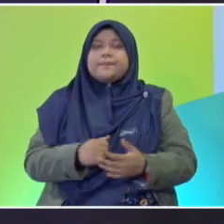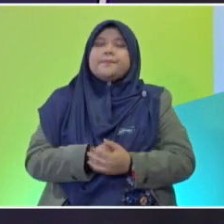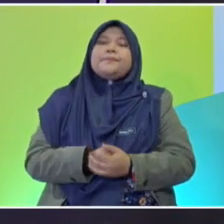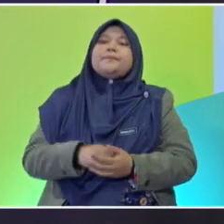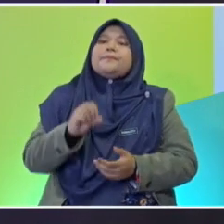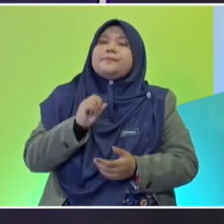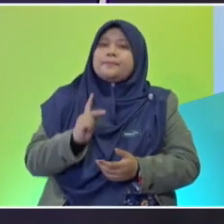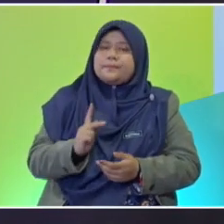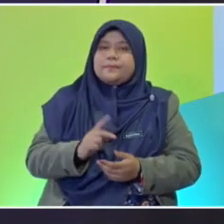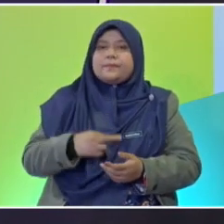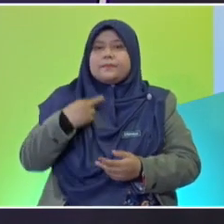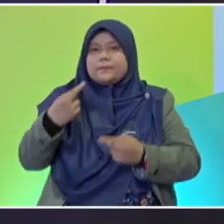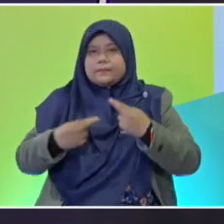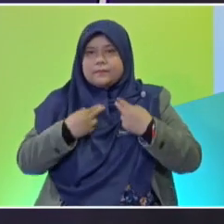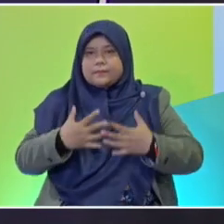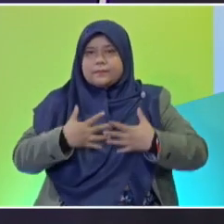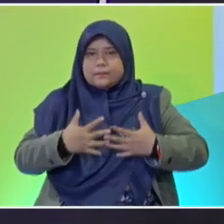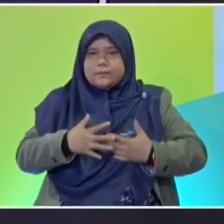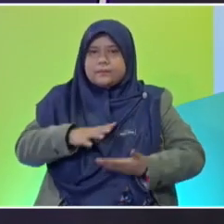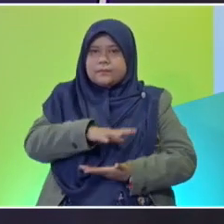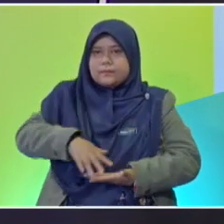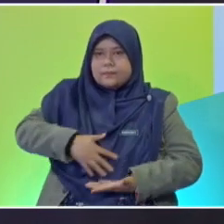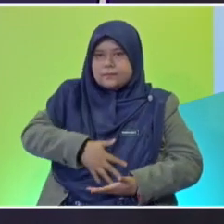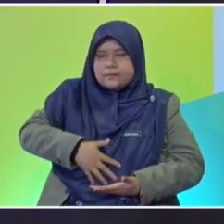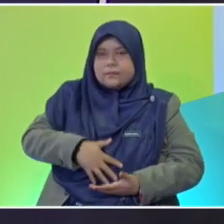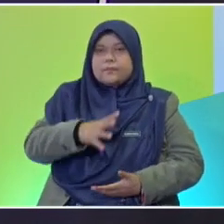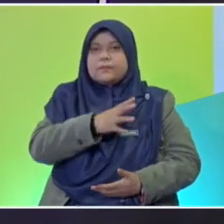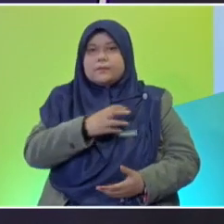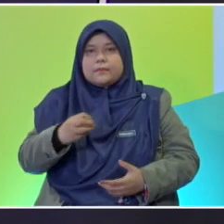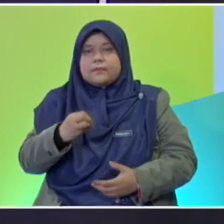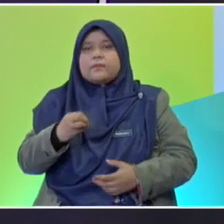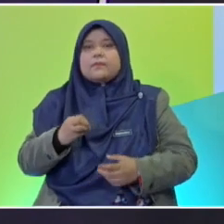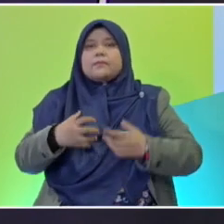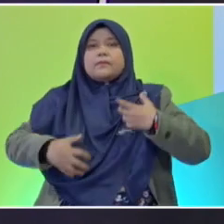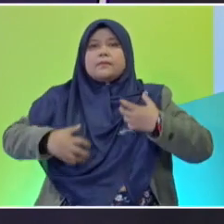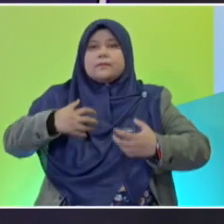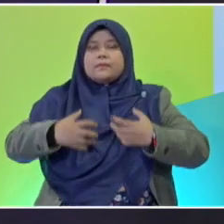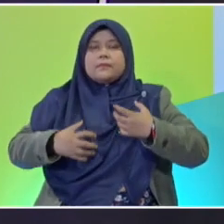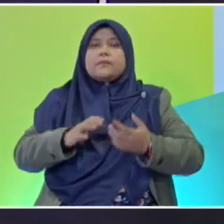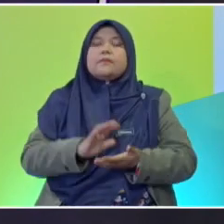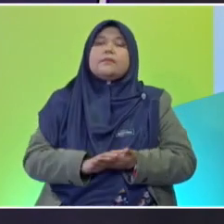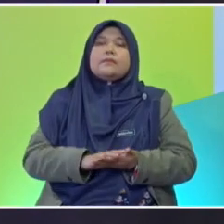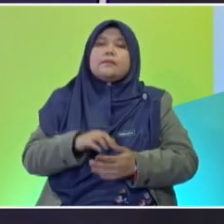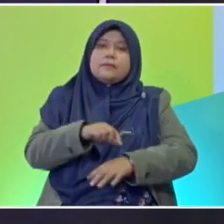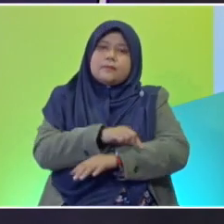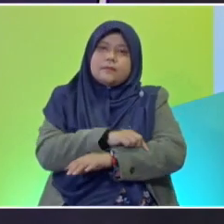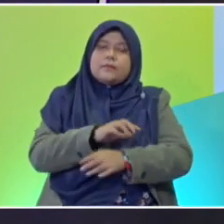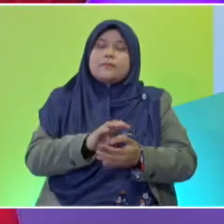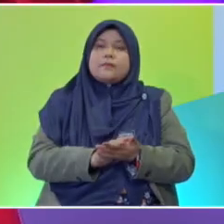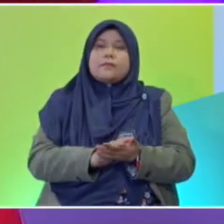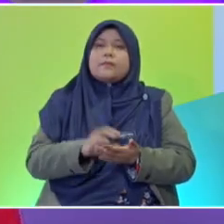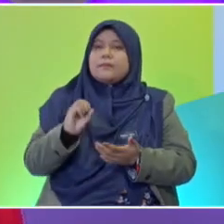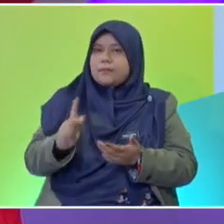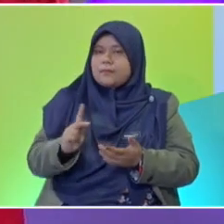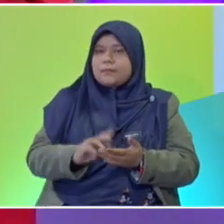the respiratory system, the digestive system, and the Yeah. skeletal system. Yes, you are right. So, Chris,